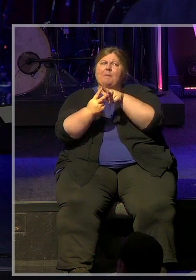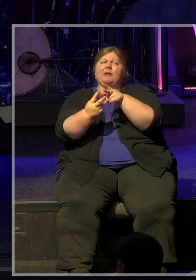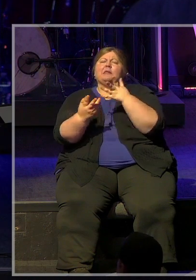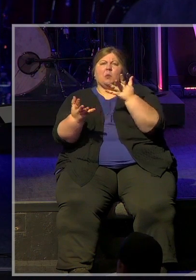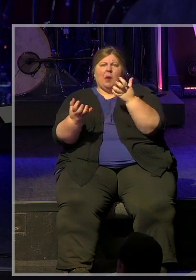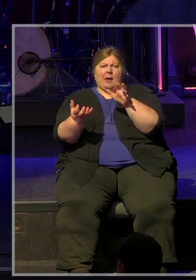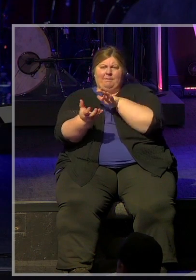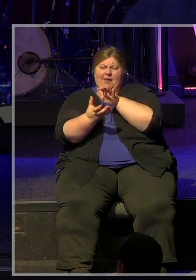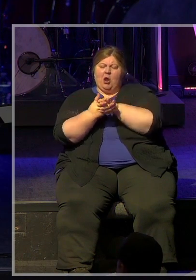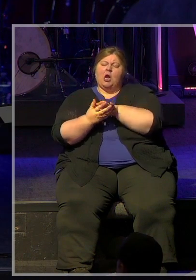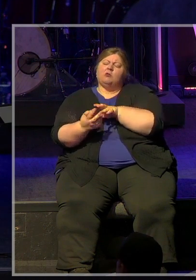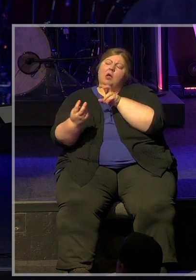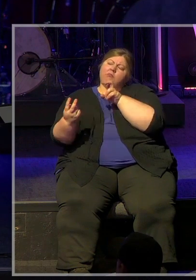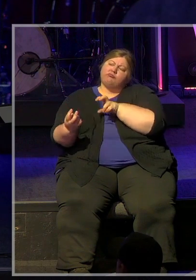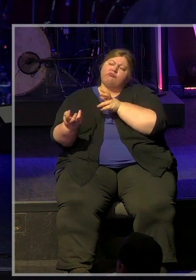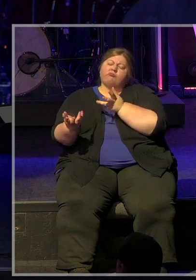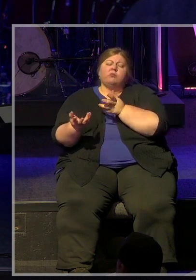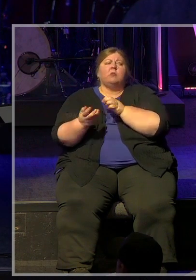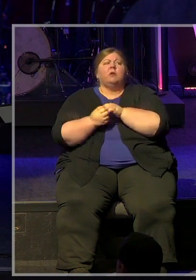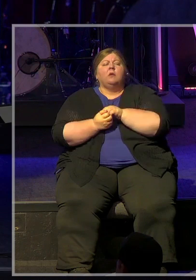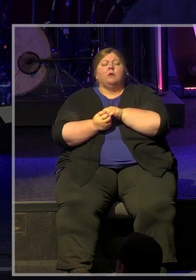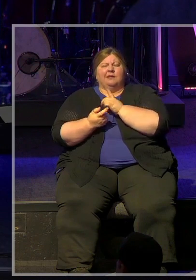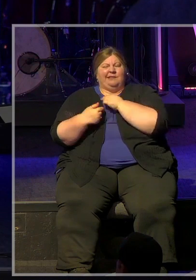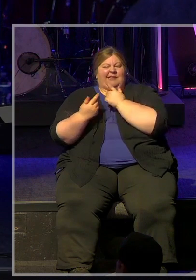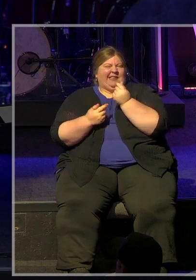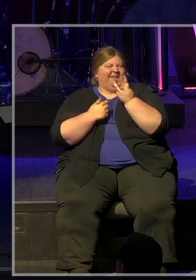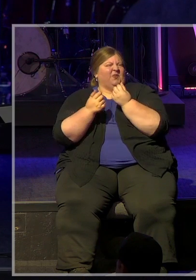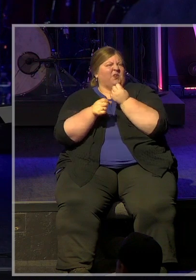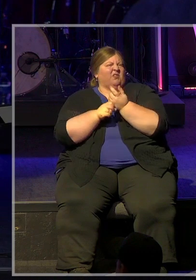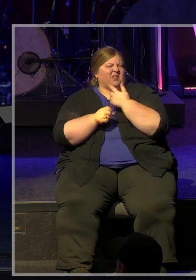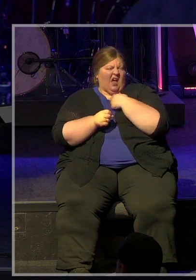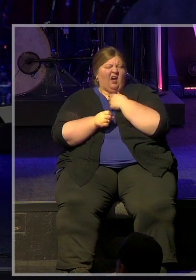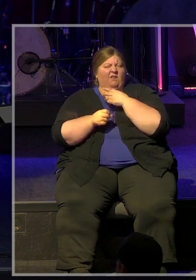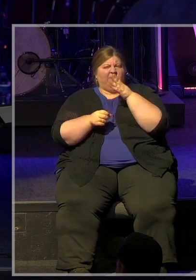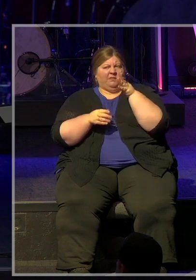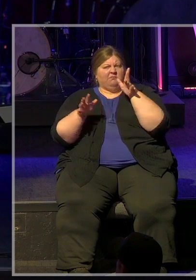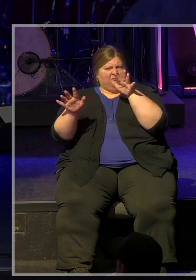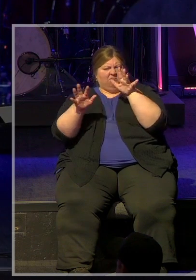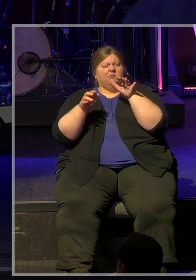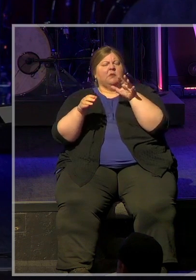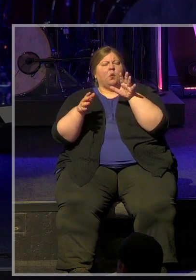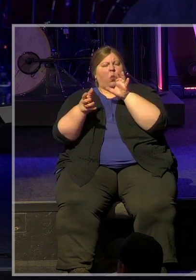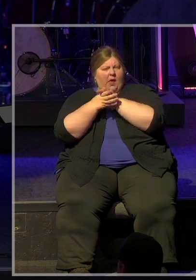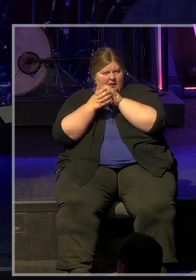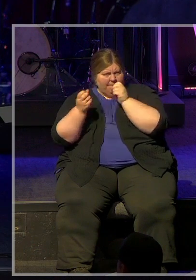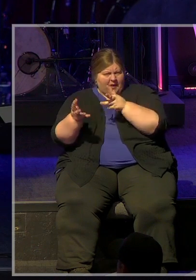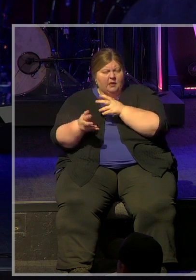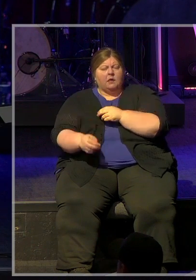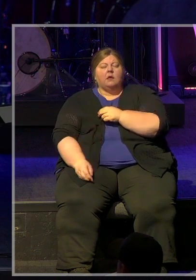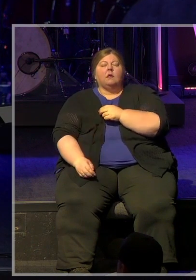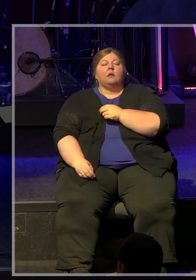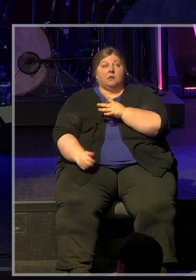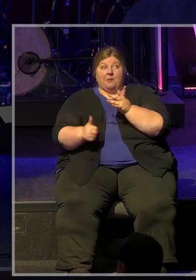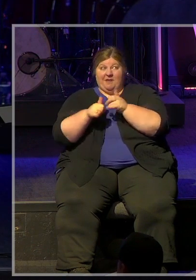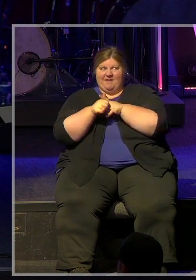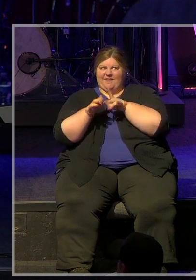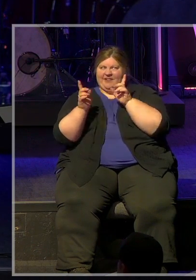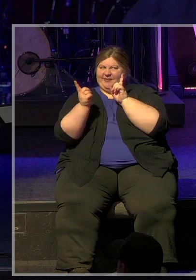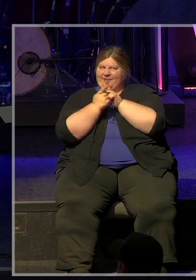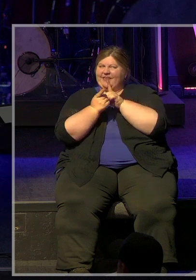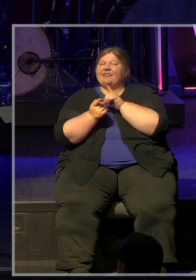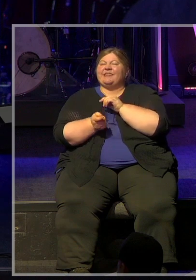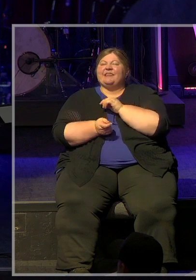to be married. I've done a lot of weddings in the last few years as a pastor. And so my first meeting with a couple, I usually do too. My first